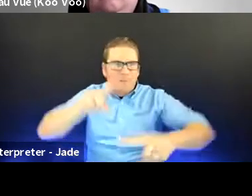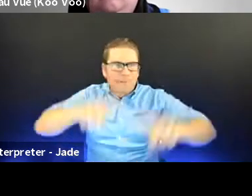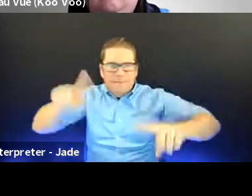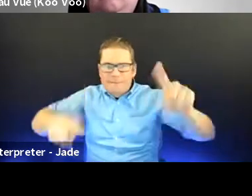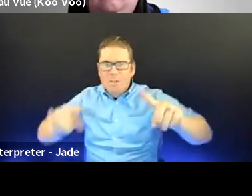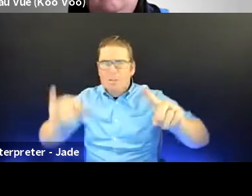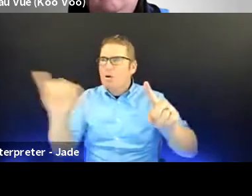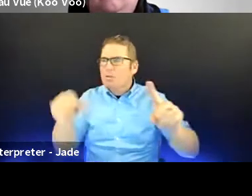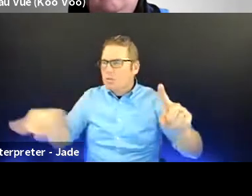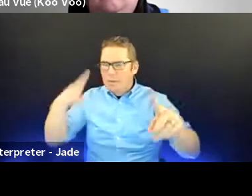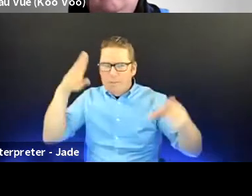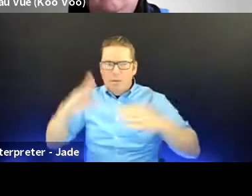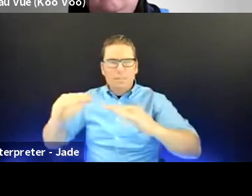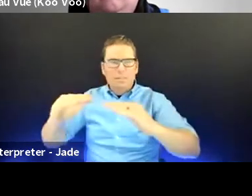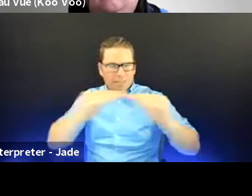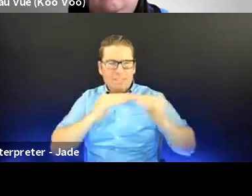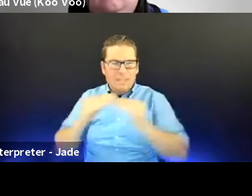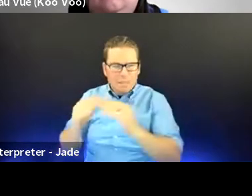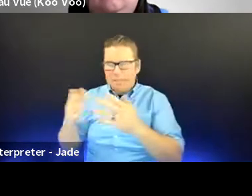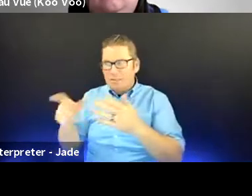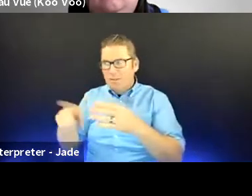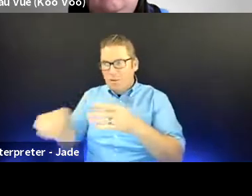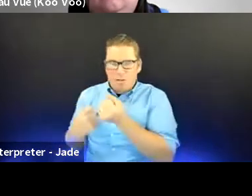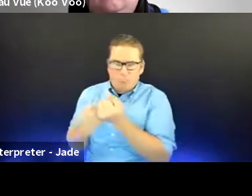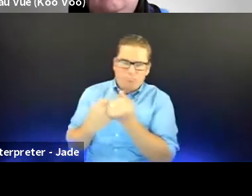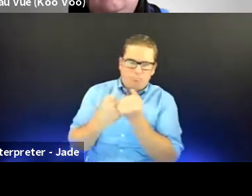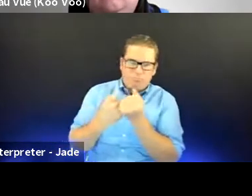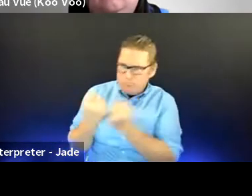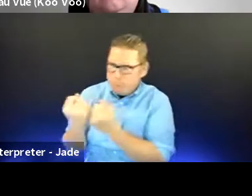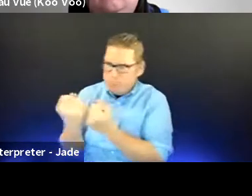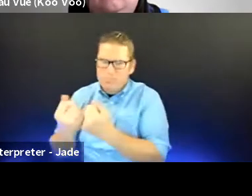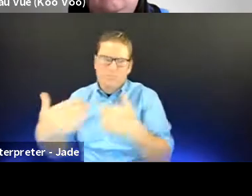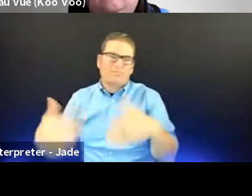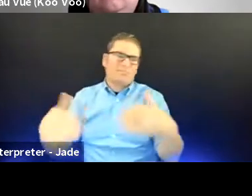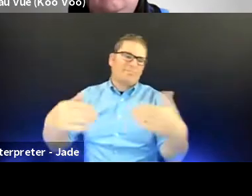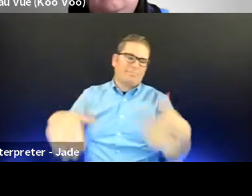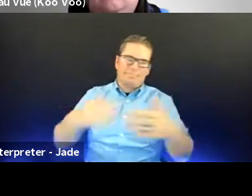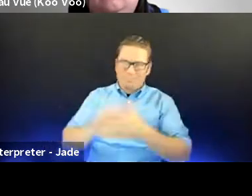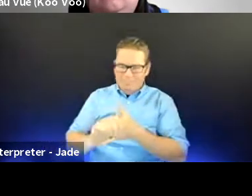And the other thing I wanted to say just in, is that I really,